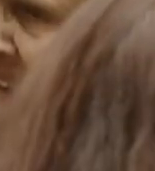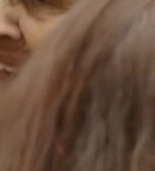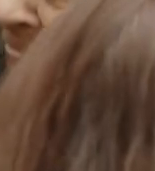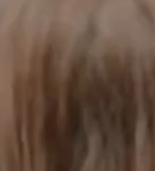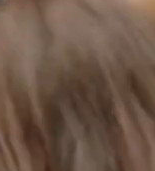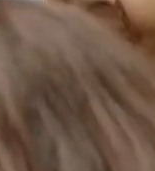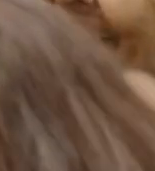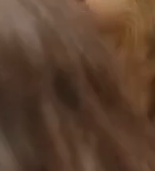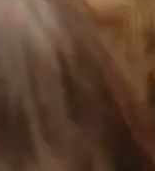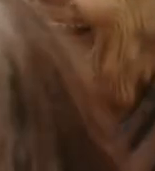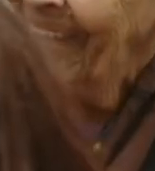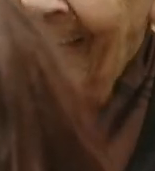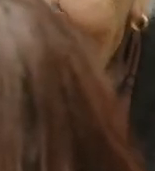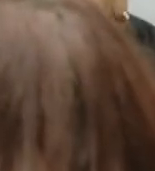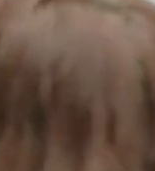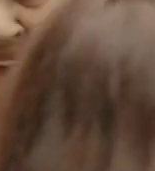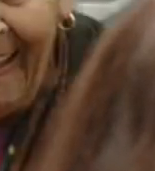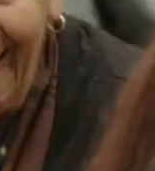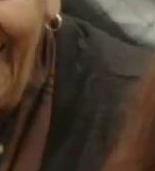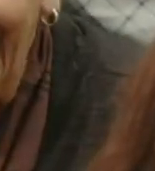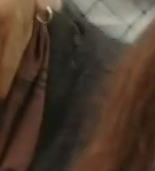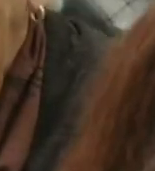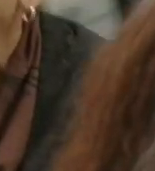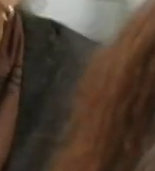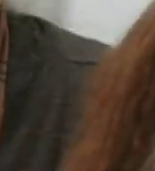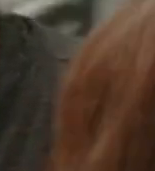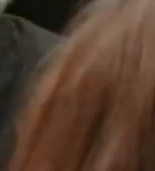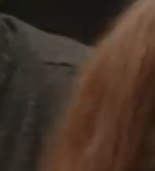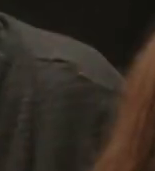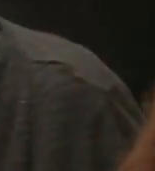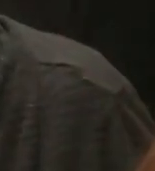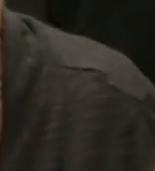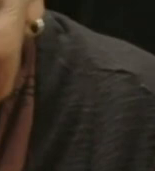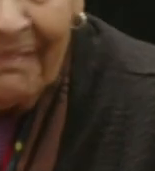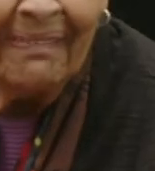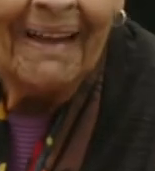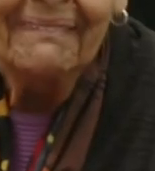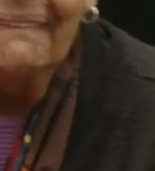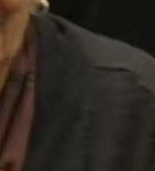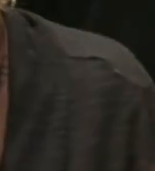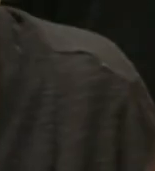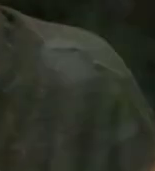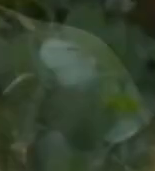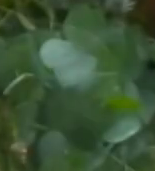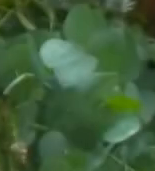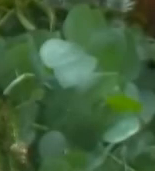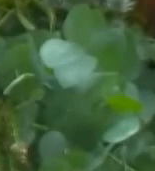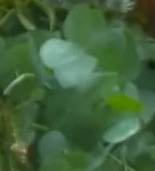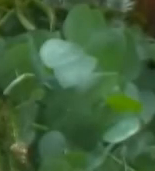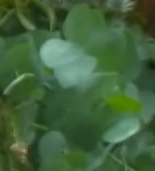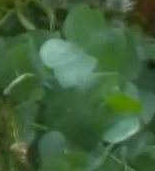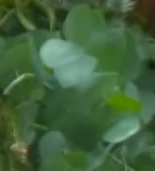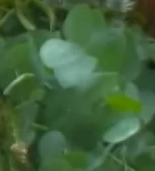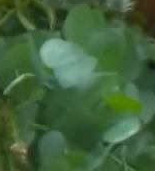hardly talked to girls and boys. Don't be a